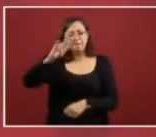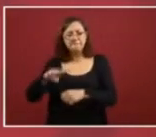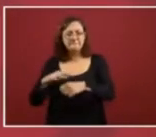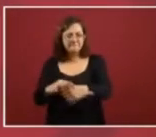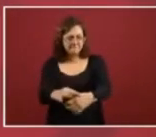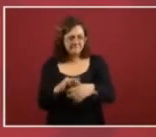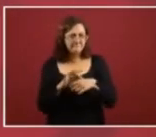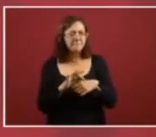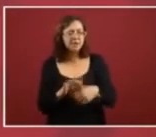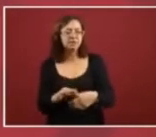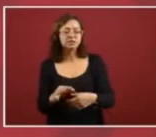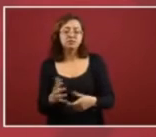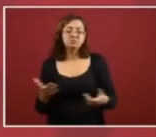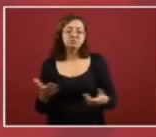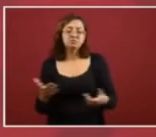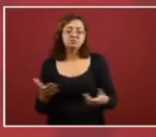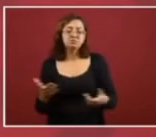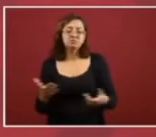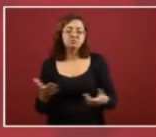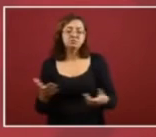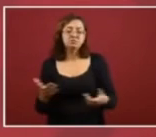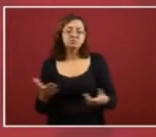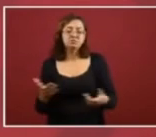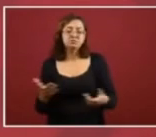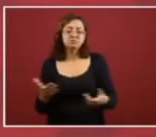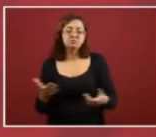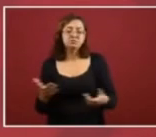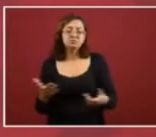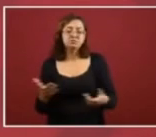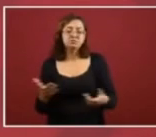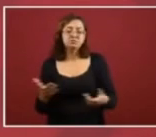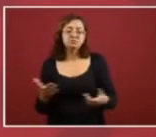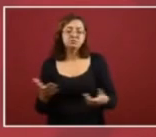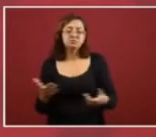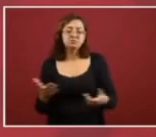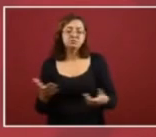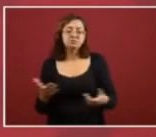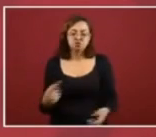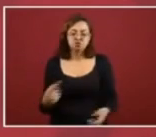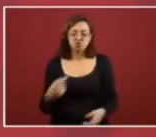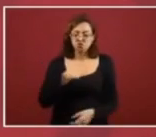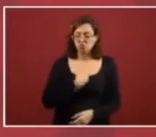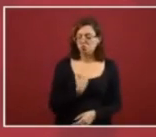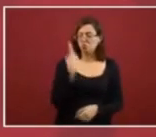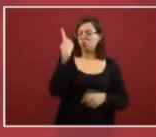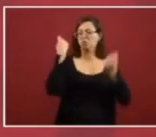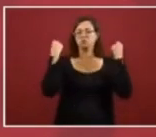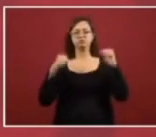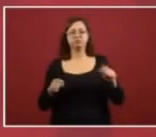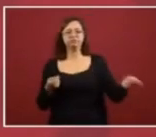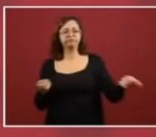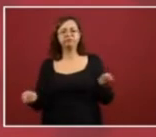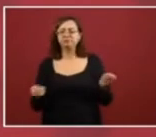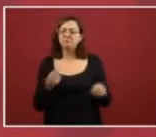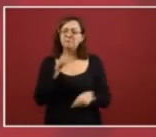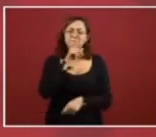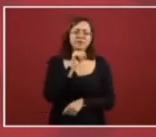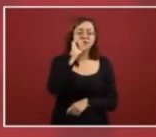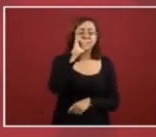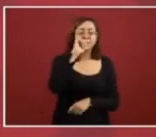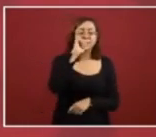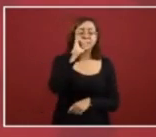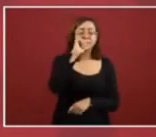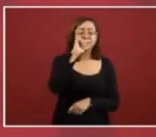erigiendo una dictadura. We are not electing for a dictatorship. Entonces, cuando hay